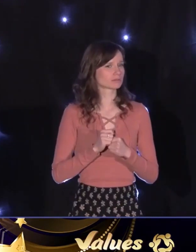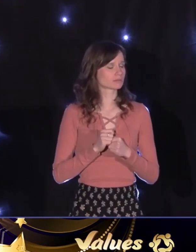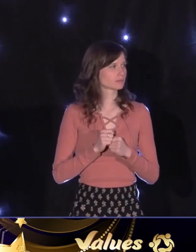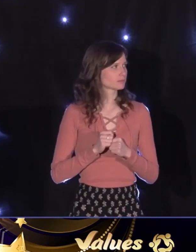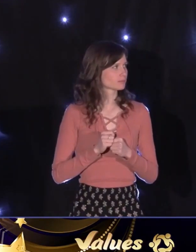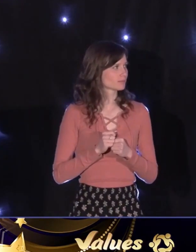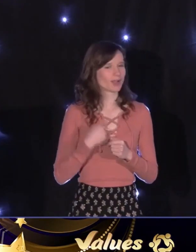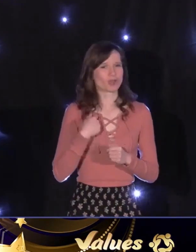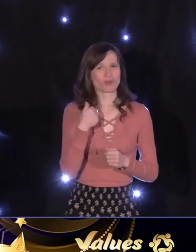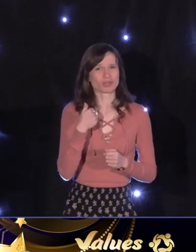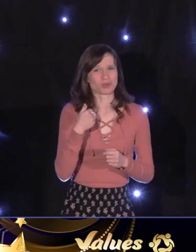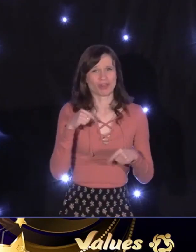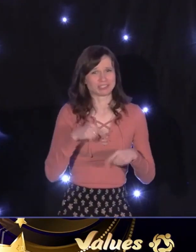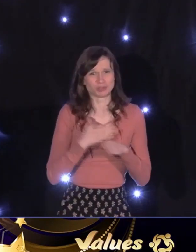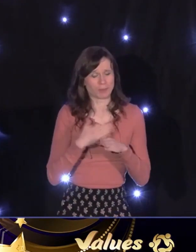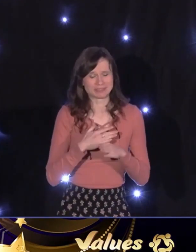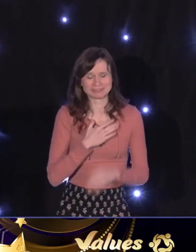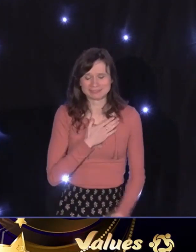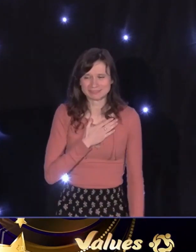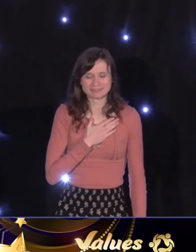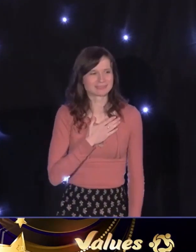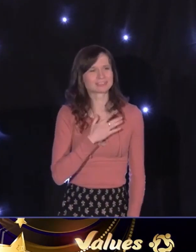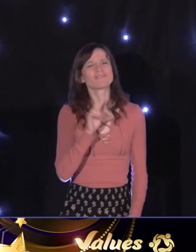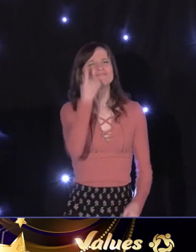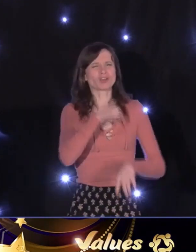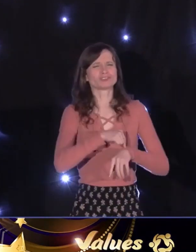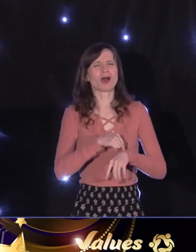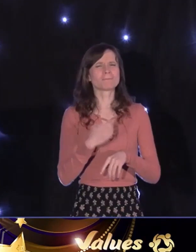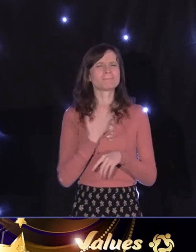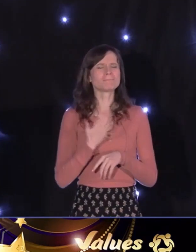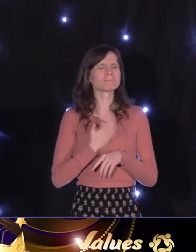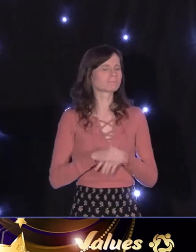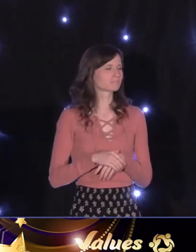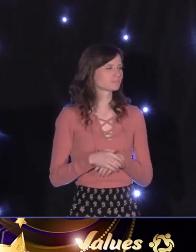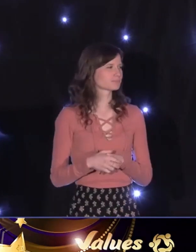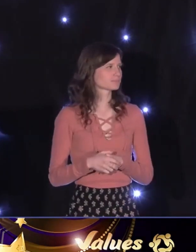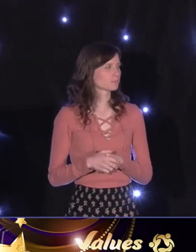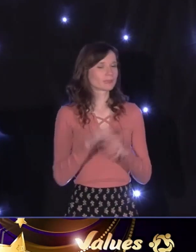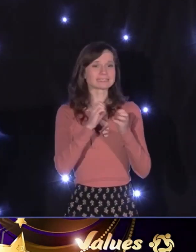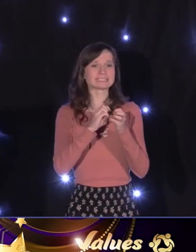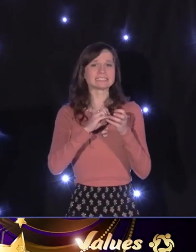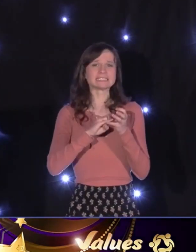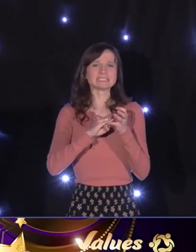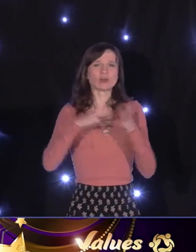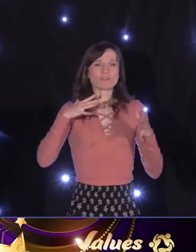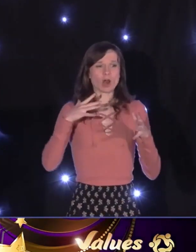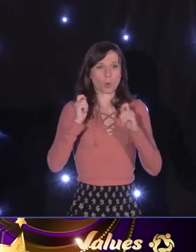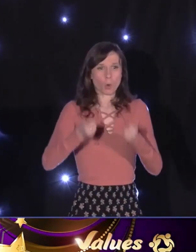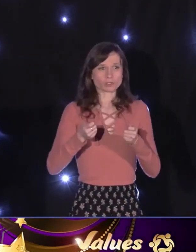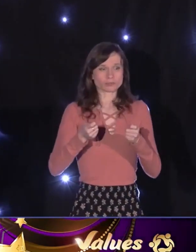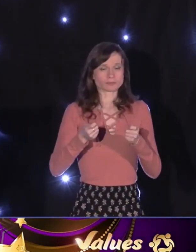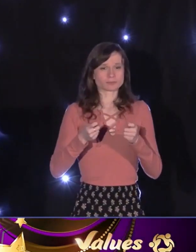Sorry, I'm not very good at this. Sorry, it's my first time. So the silver award goes